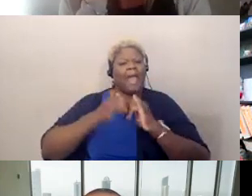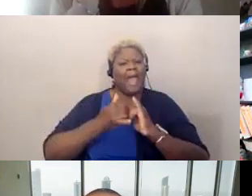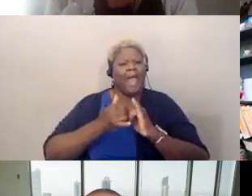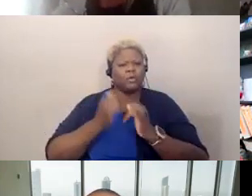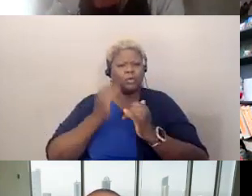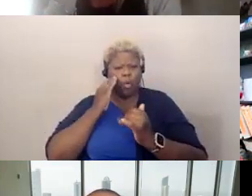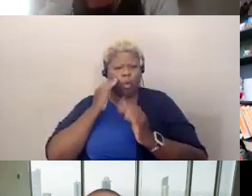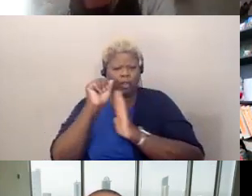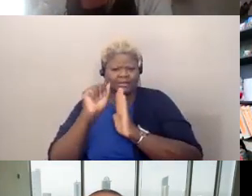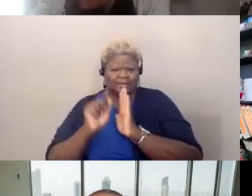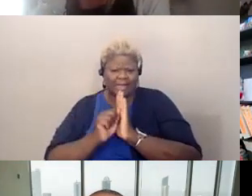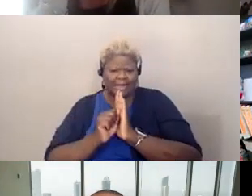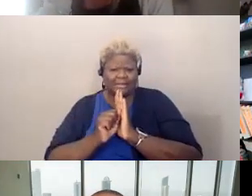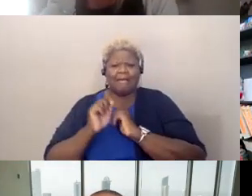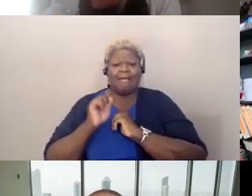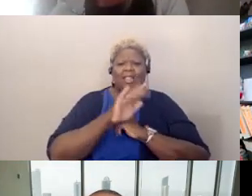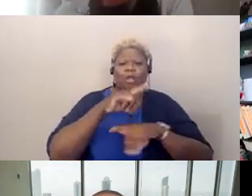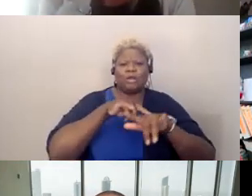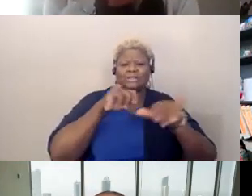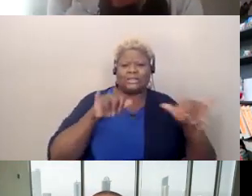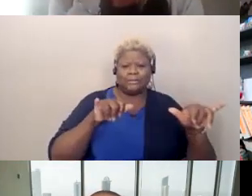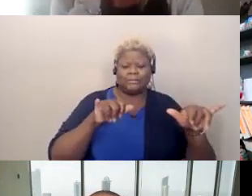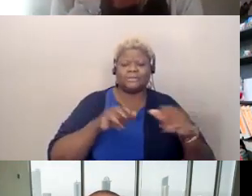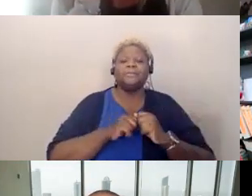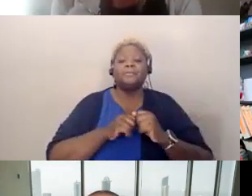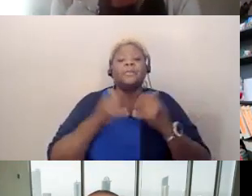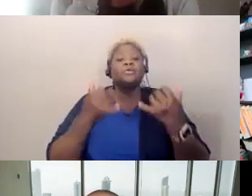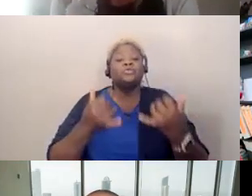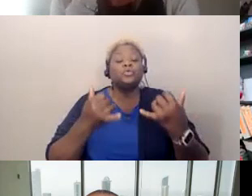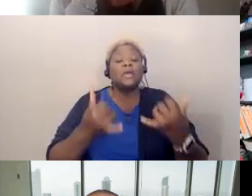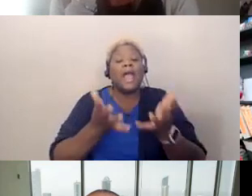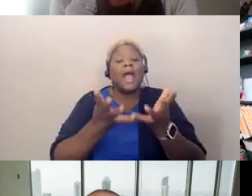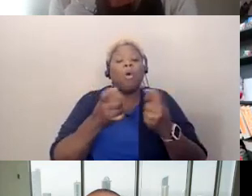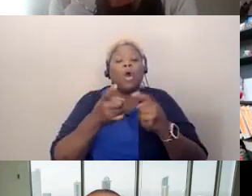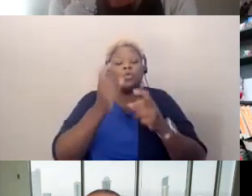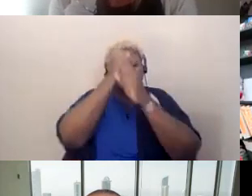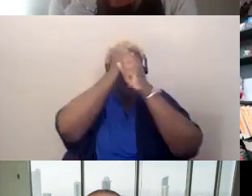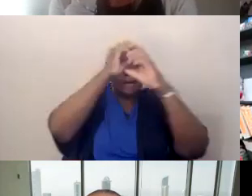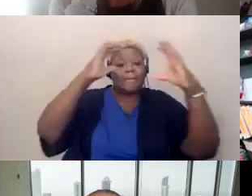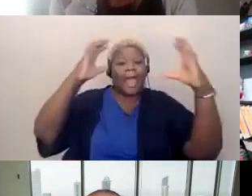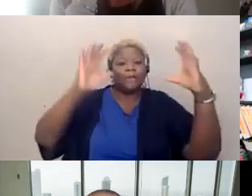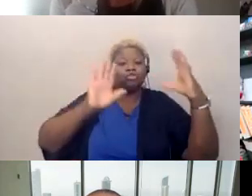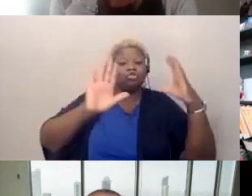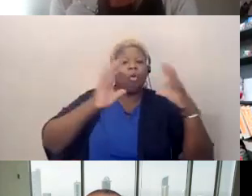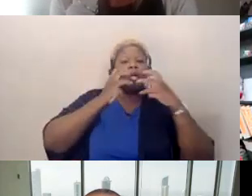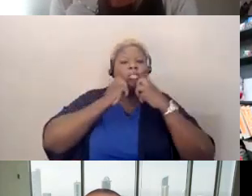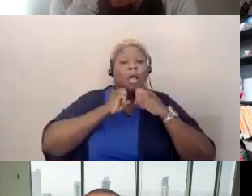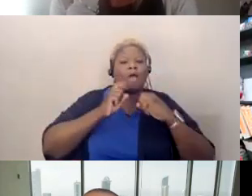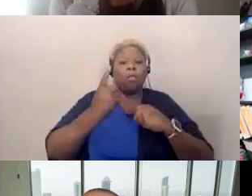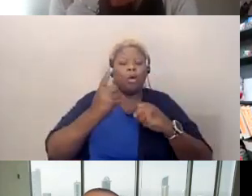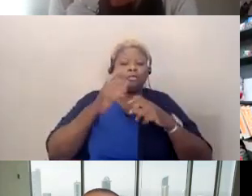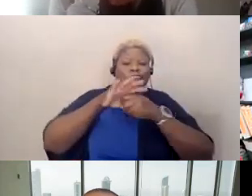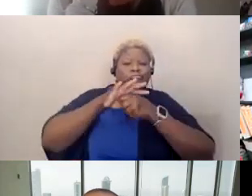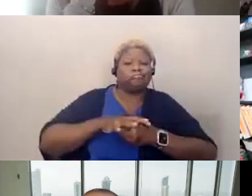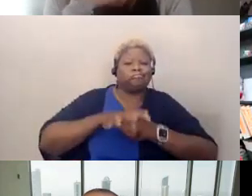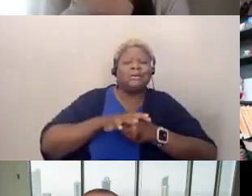state systems. Today, I want to start out by asking everybody to imagine that your loved one is in distress, not merely annoyed